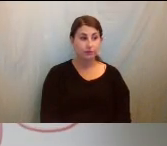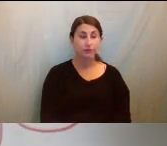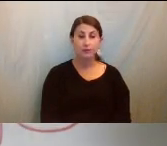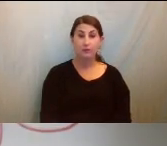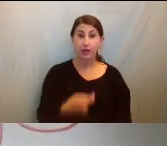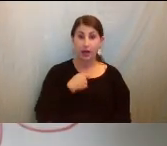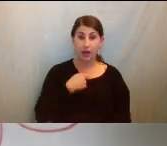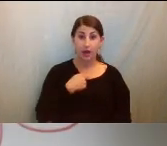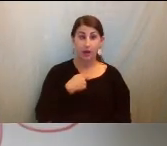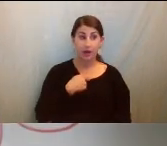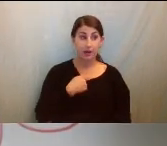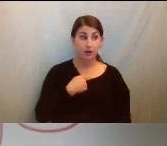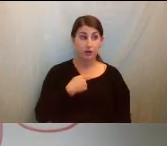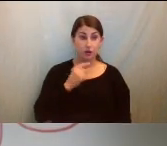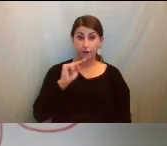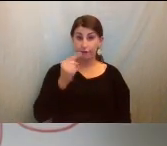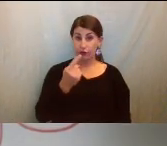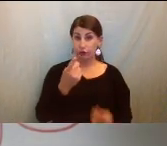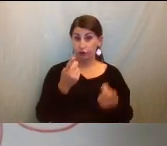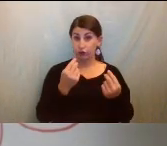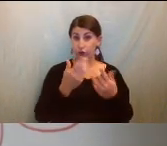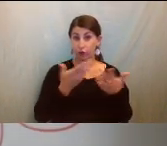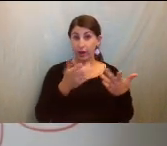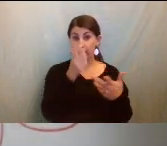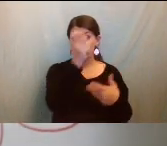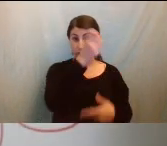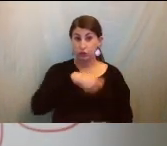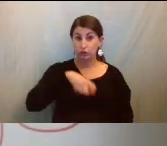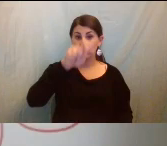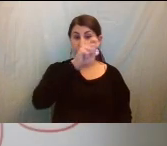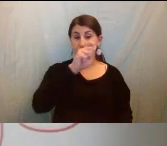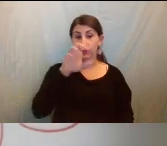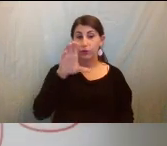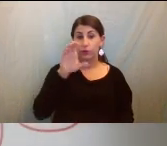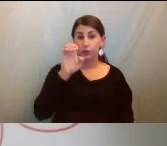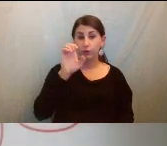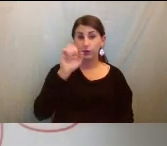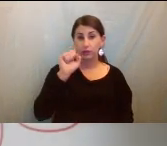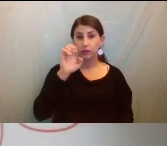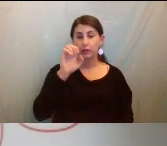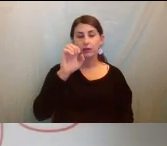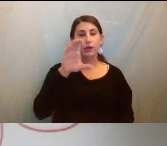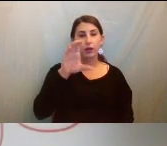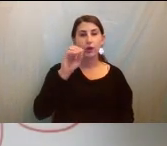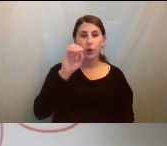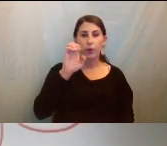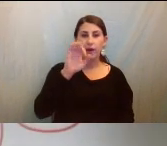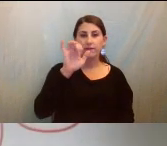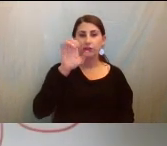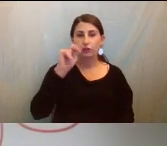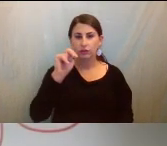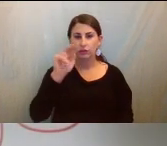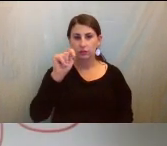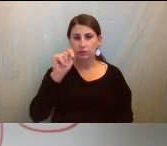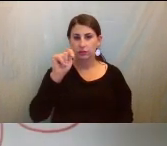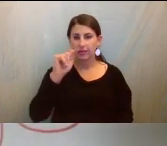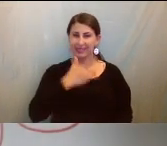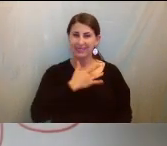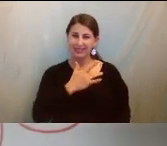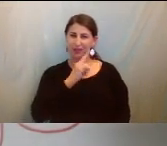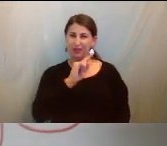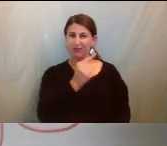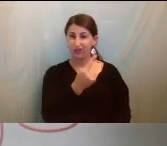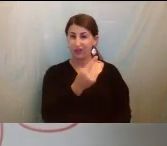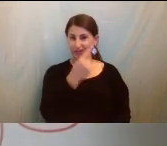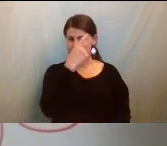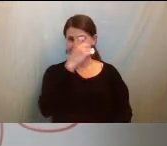Okay, so I'm going to circle my coefficient, and usually my coefficient is first because the